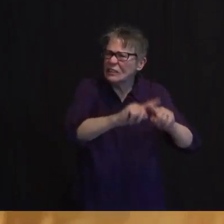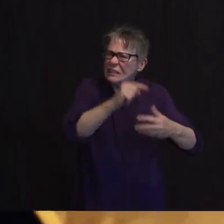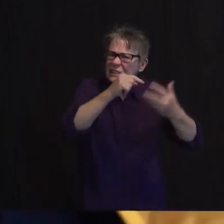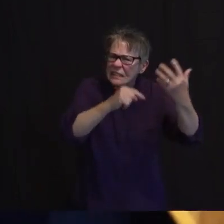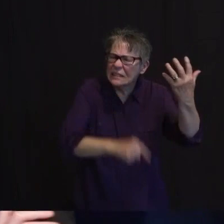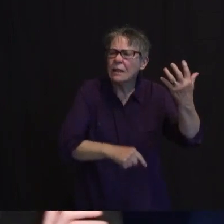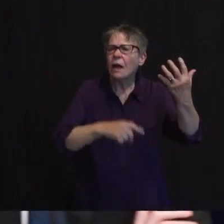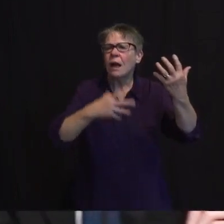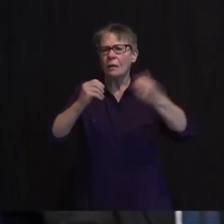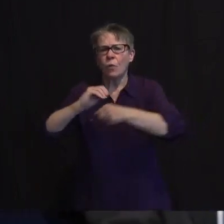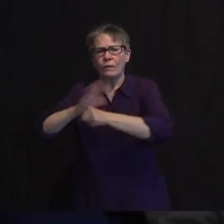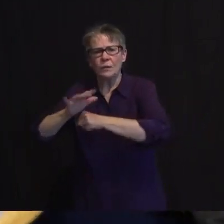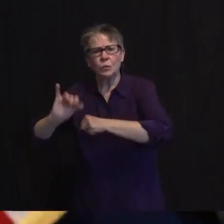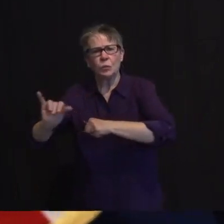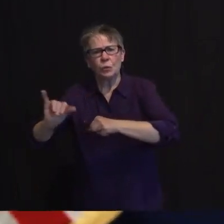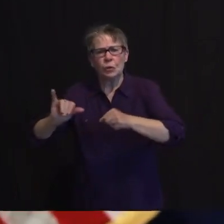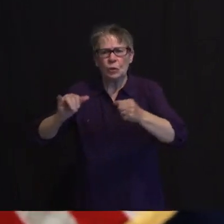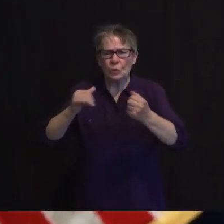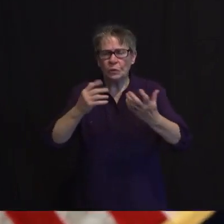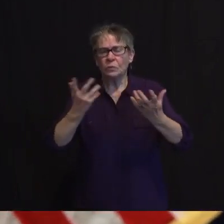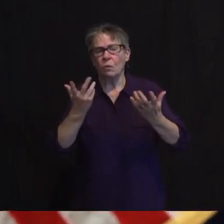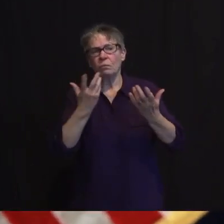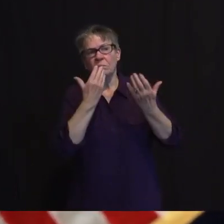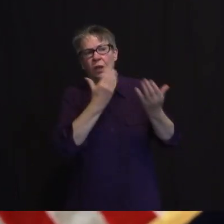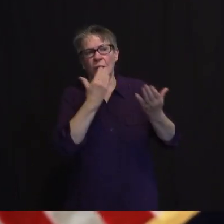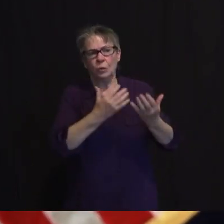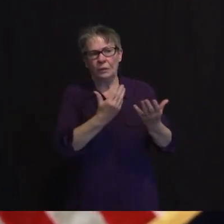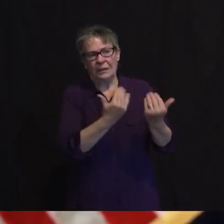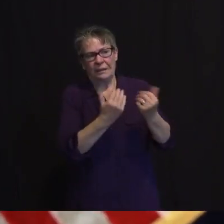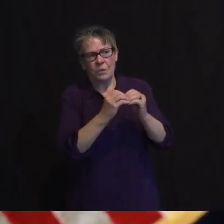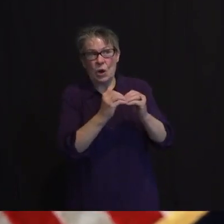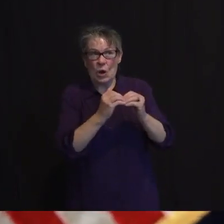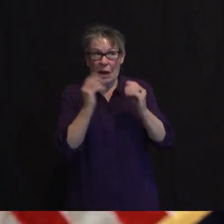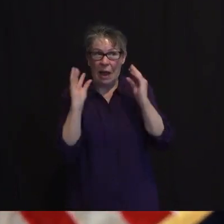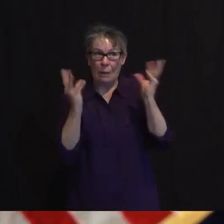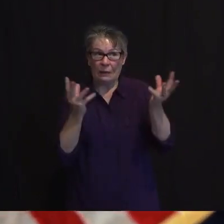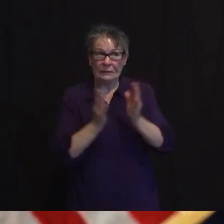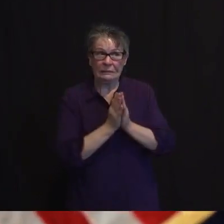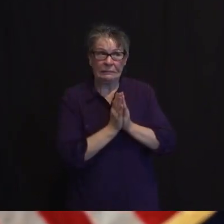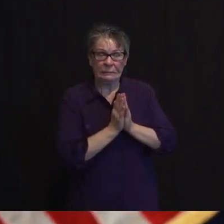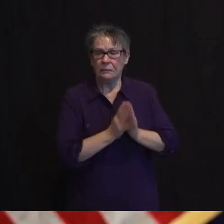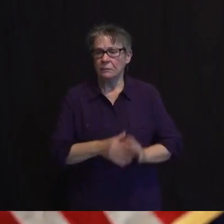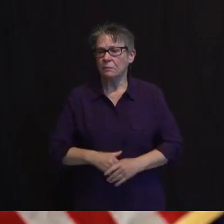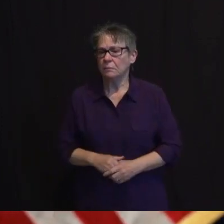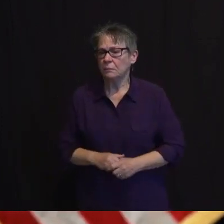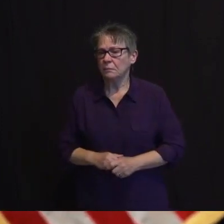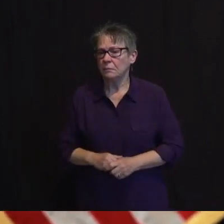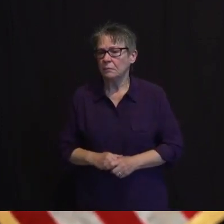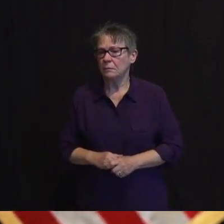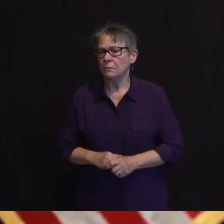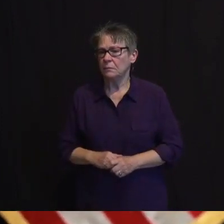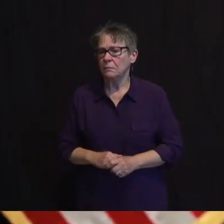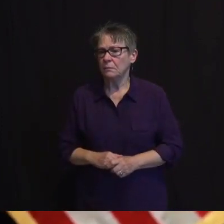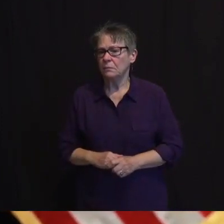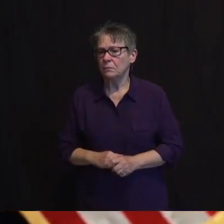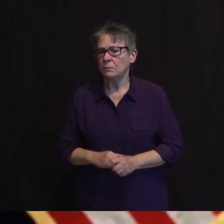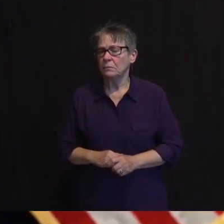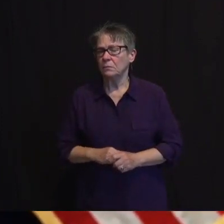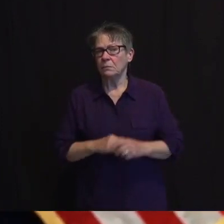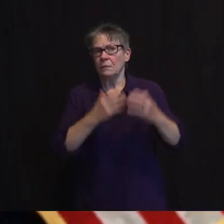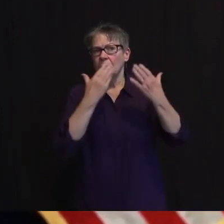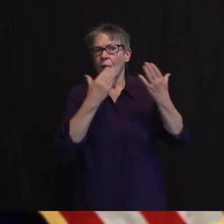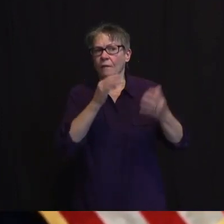you for everything, including what the EMS teams are doing and what you're doing and all of your colleagues. It's not quite ready for prime time, but we